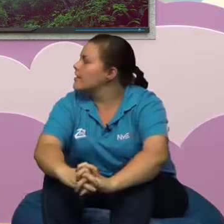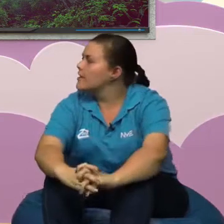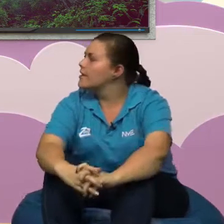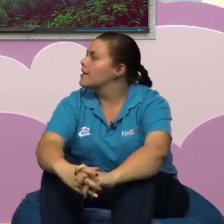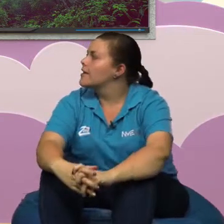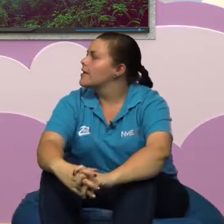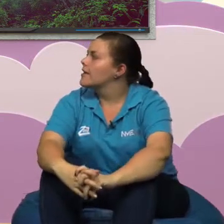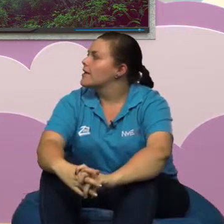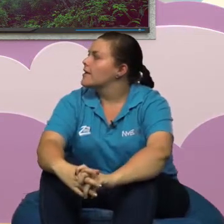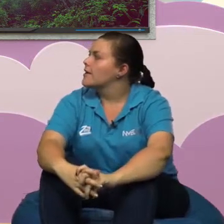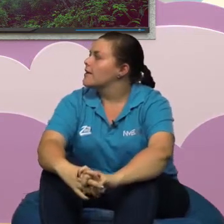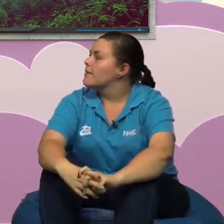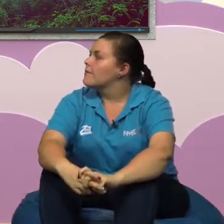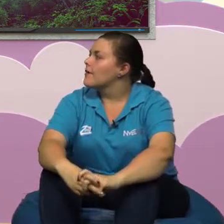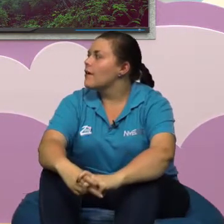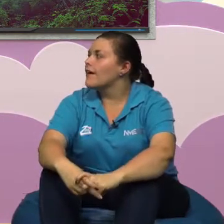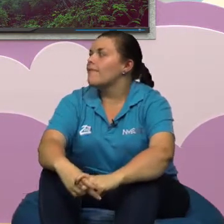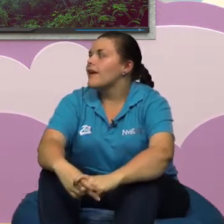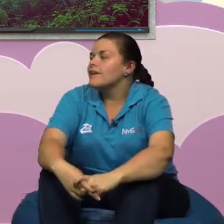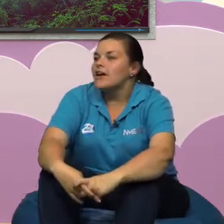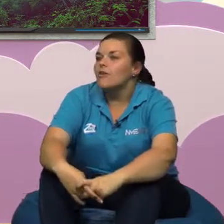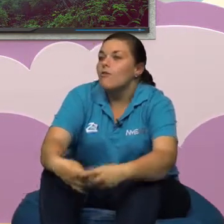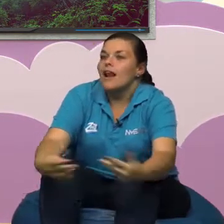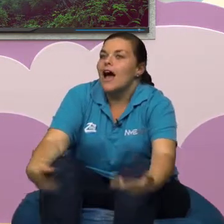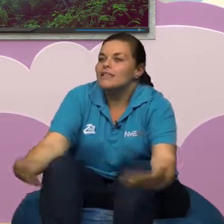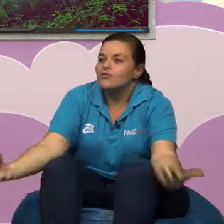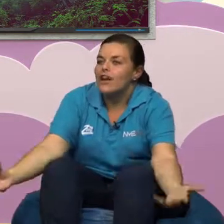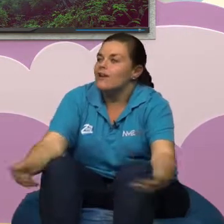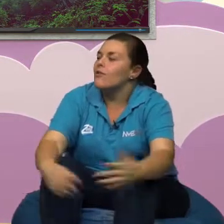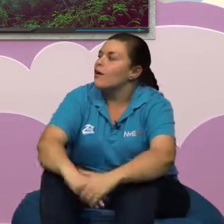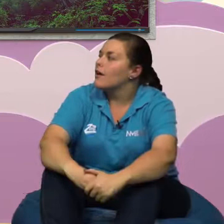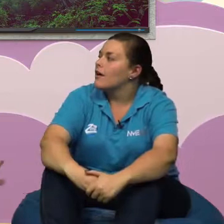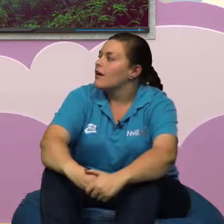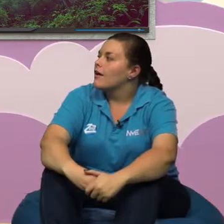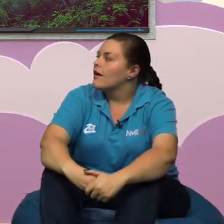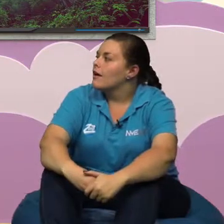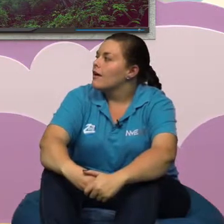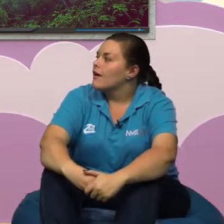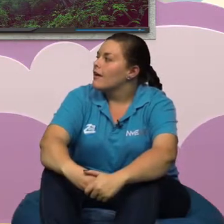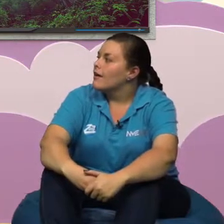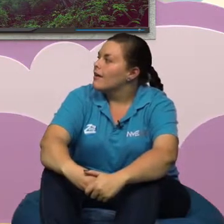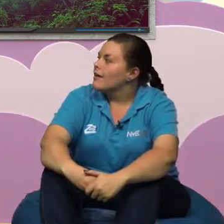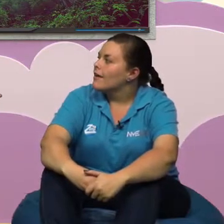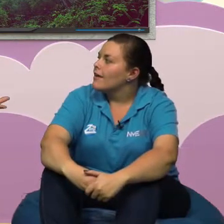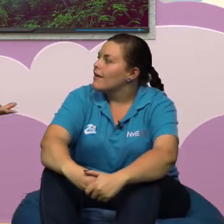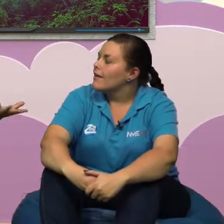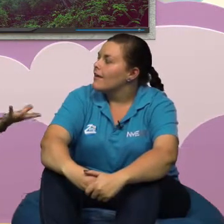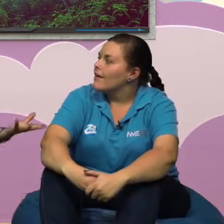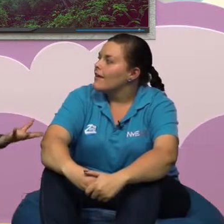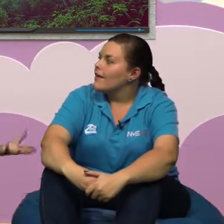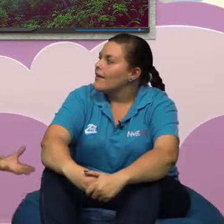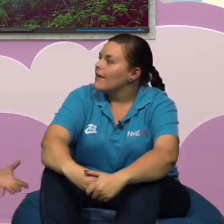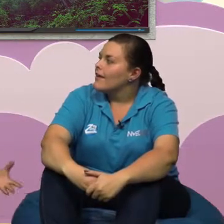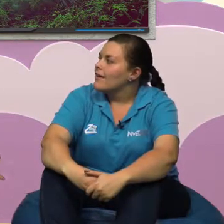dragon? Oh, are there types? I just thought Like a fire dragon or an ice dragon? It's or obviously the one that spews fire from the